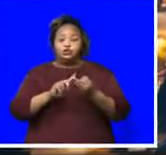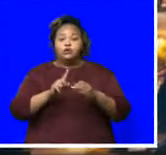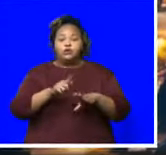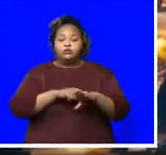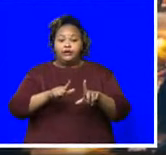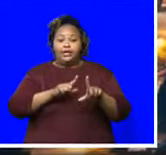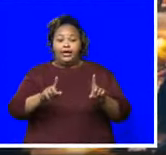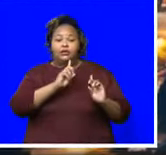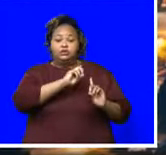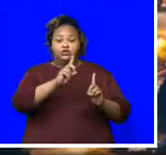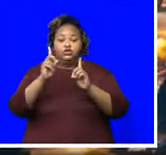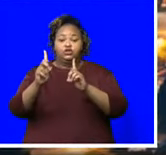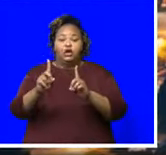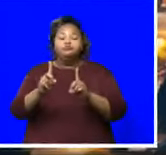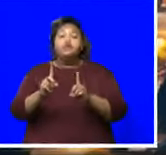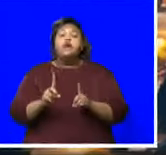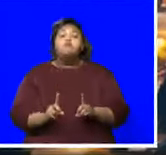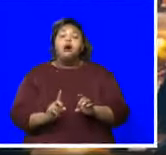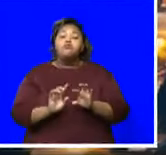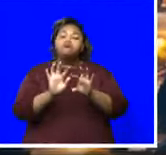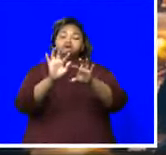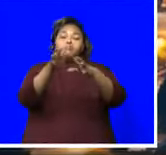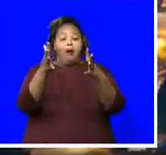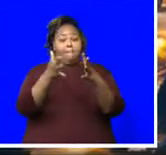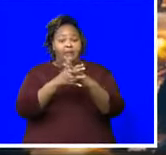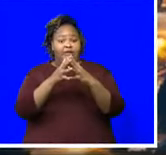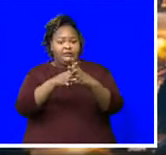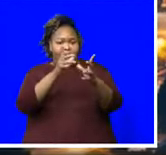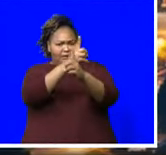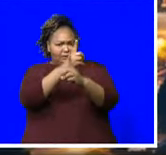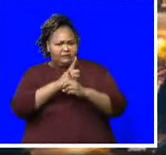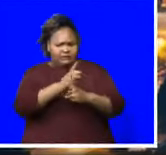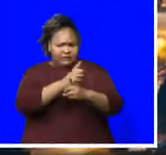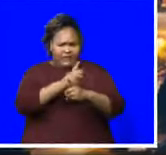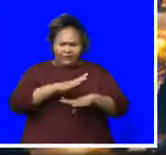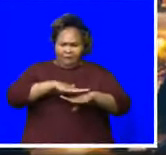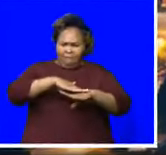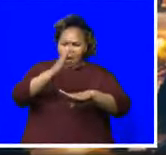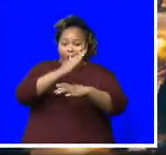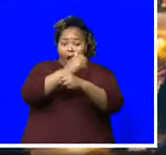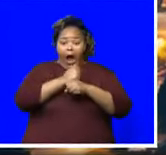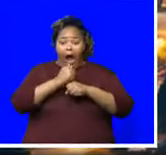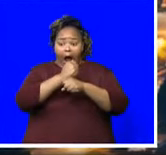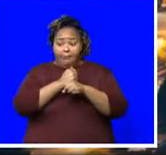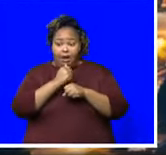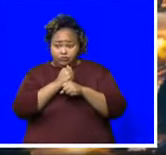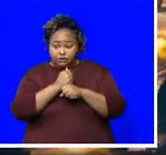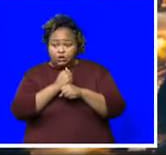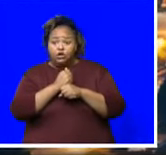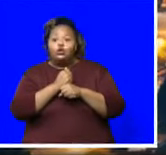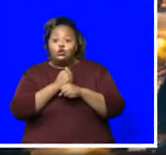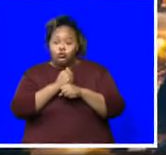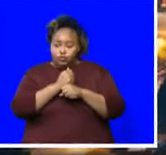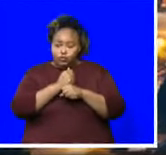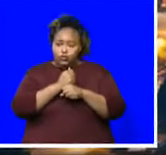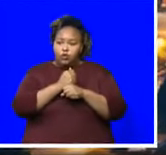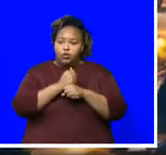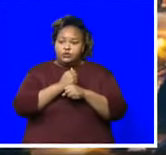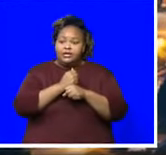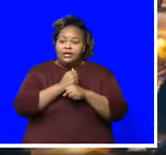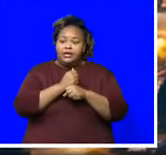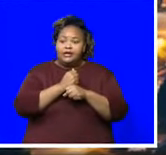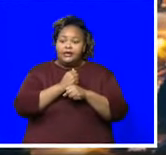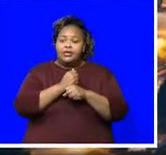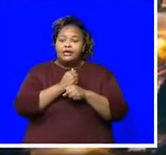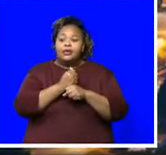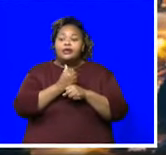sesiSwati etikolweni esifundzeni saselibonjeni lapho-ke bakhulumisana khona kabanti ngetindlela lekumeleke tisebentiswe kude-ke bafundzi balwati